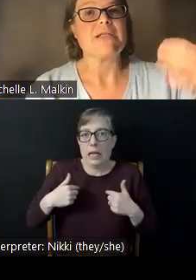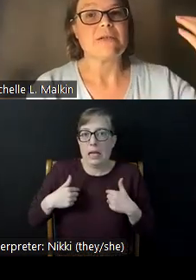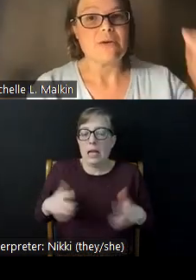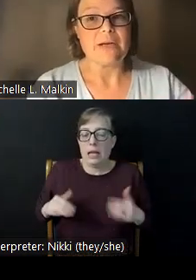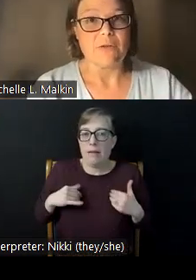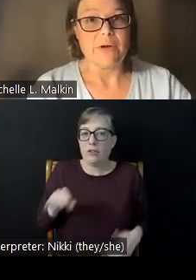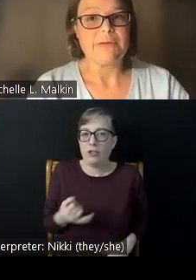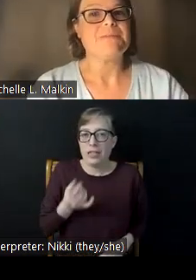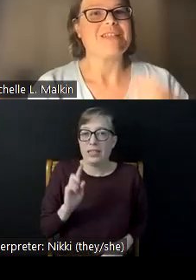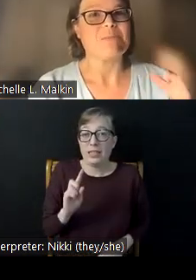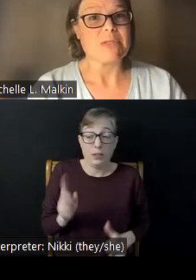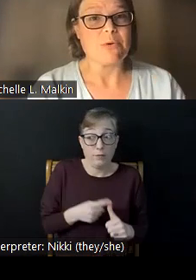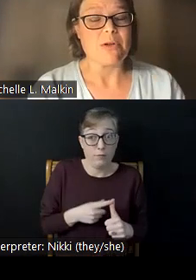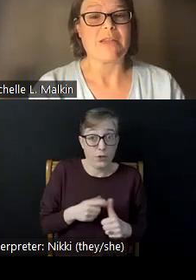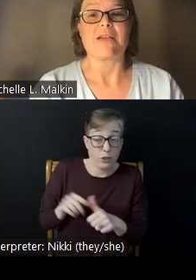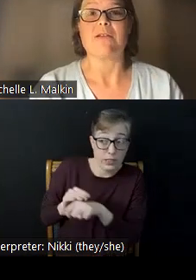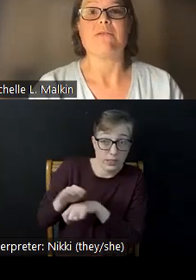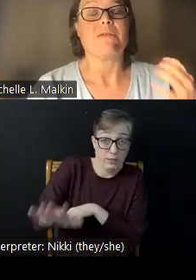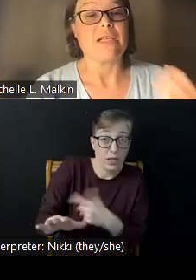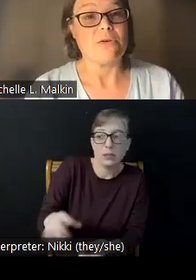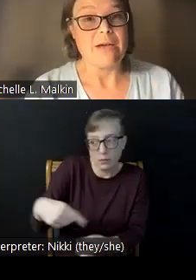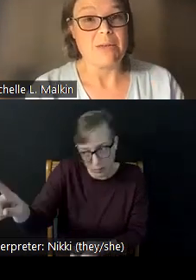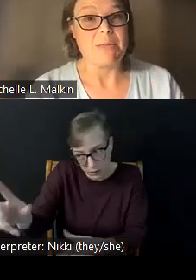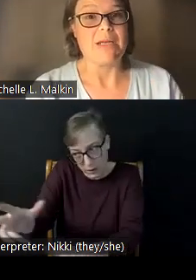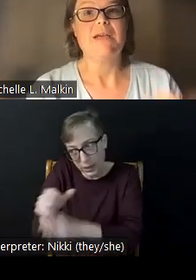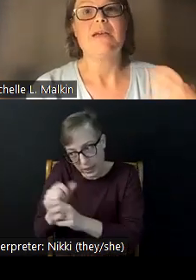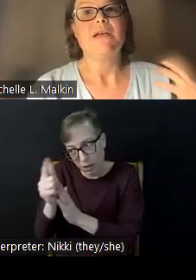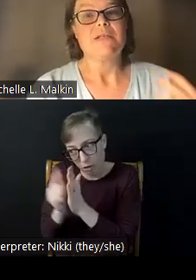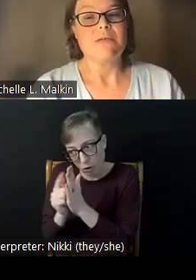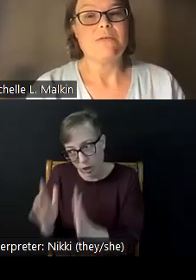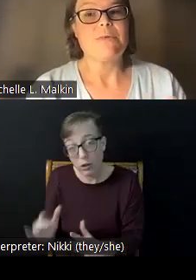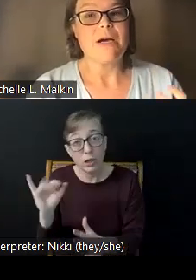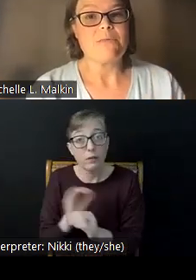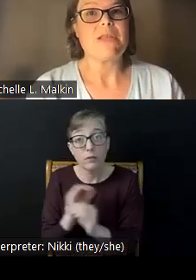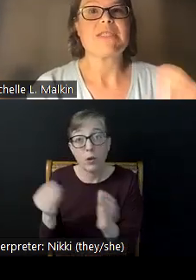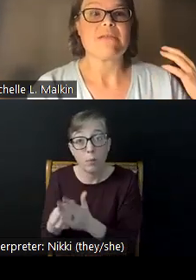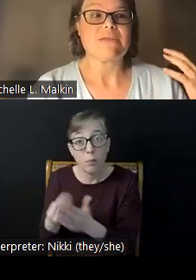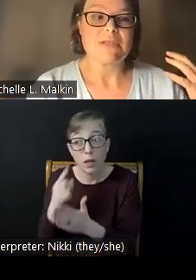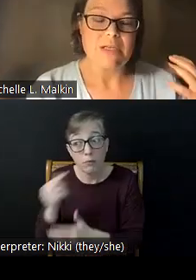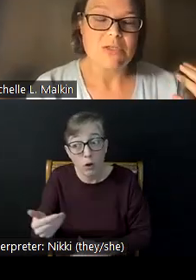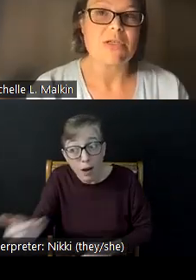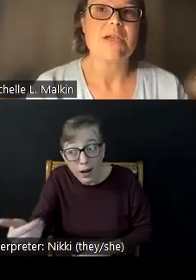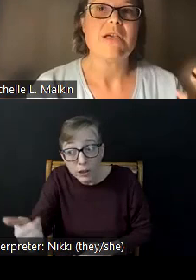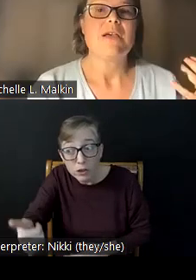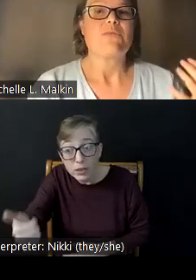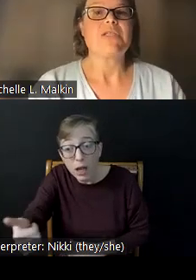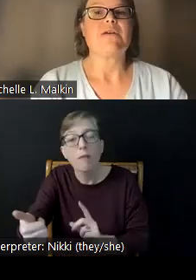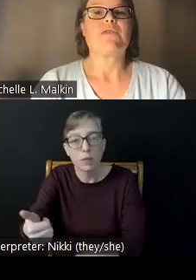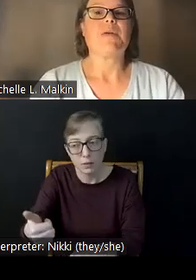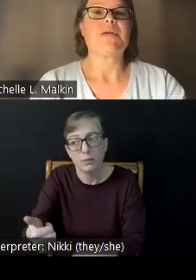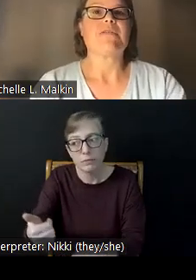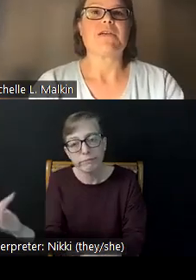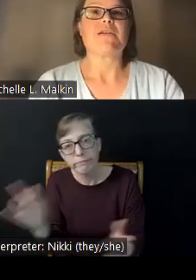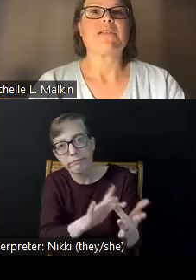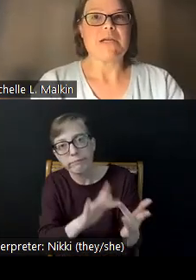somebody is go get a lawyer. That's the most important thing they can do. And if they don't have the money to hire one themselves, they should reach out